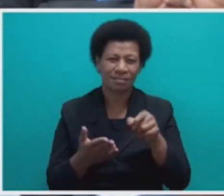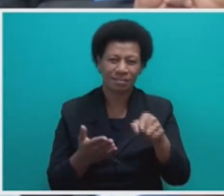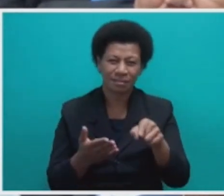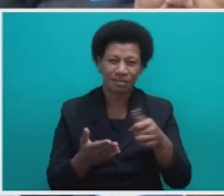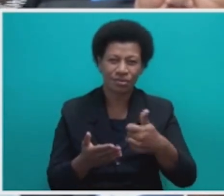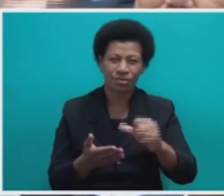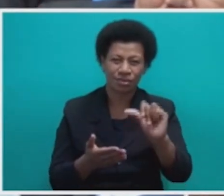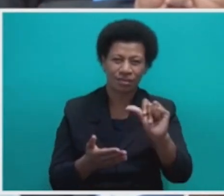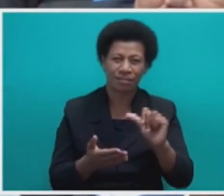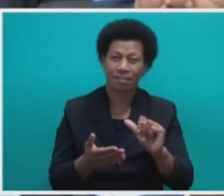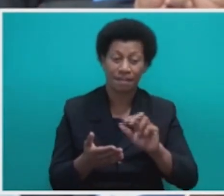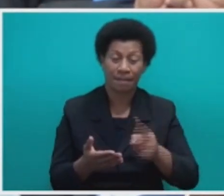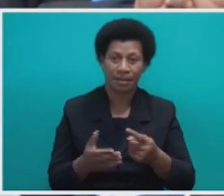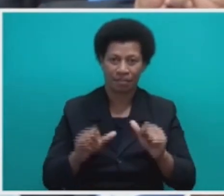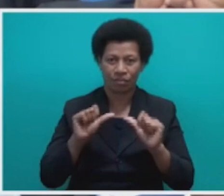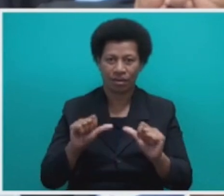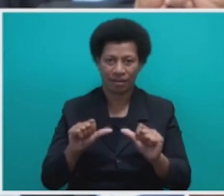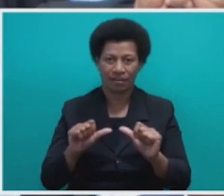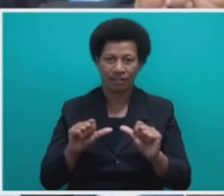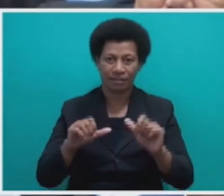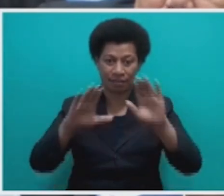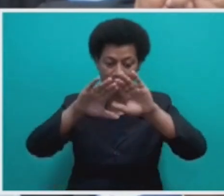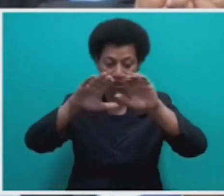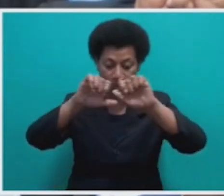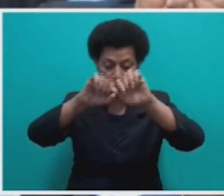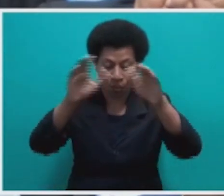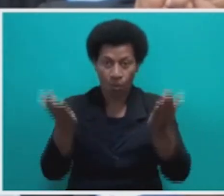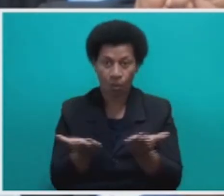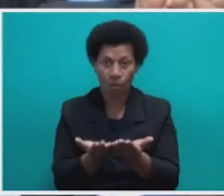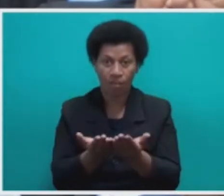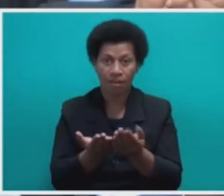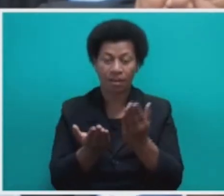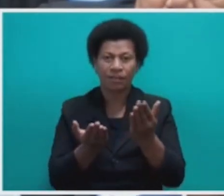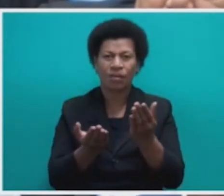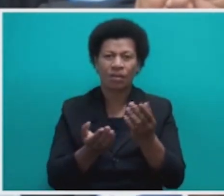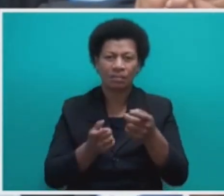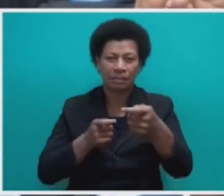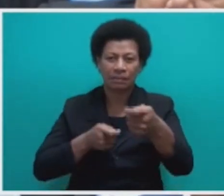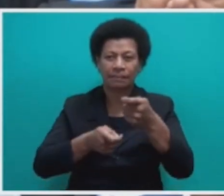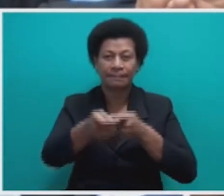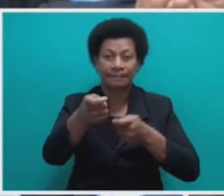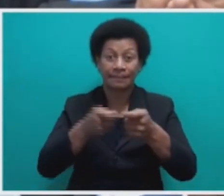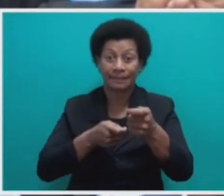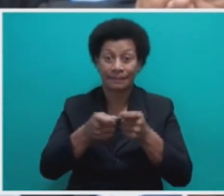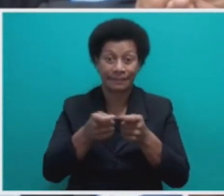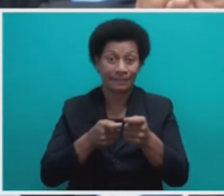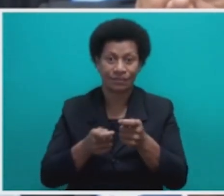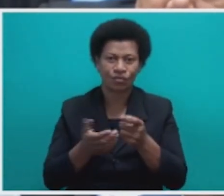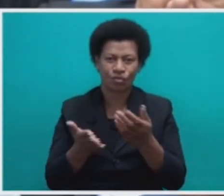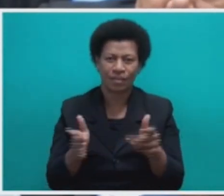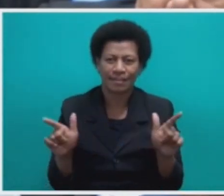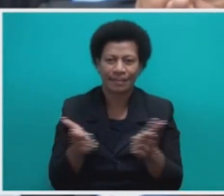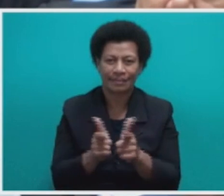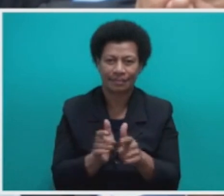basically tariff protection. The global, trading environment is one designed to gradually reduce tariff. So, Mr.